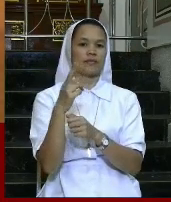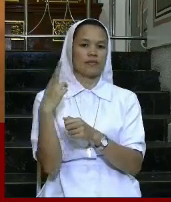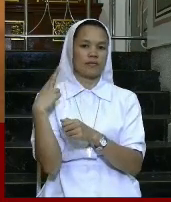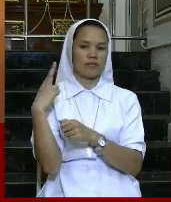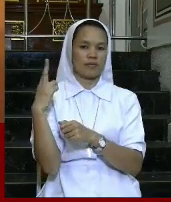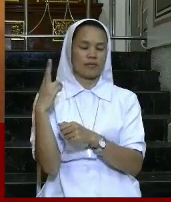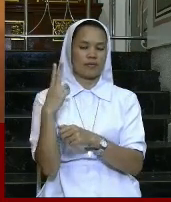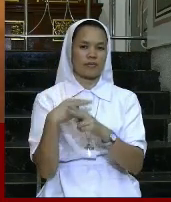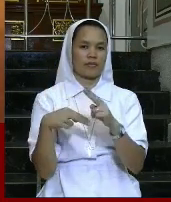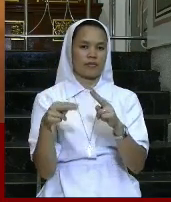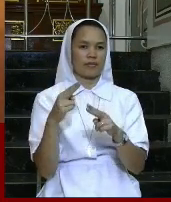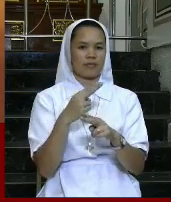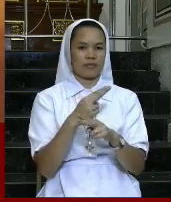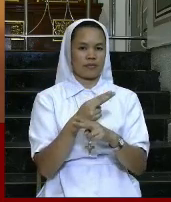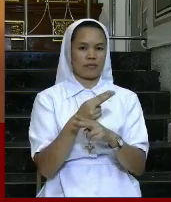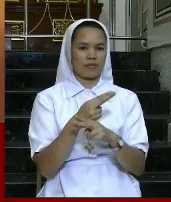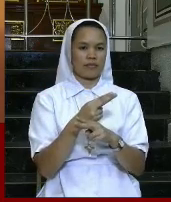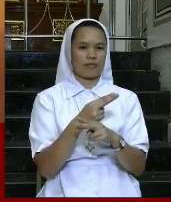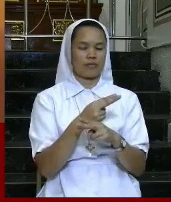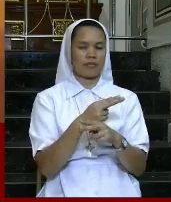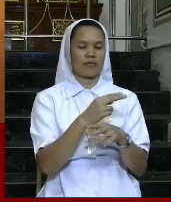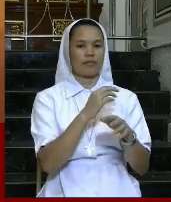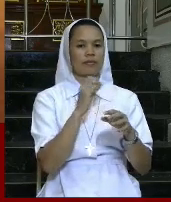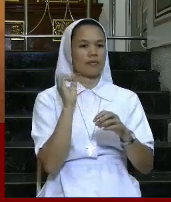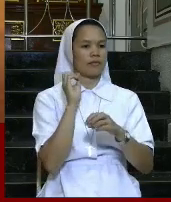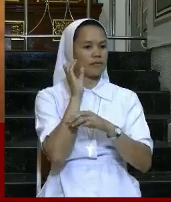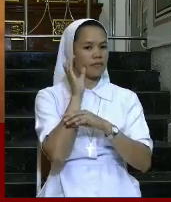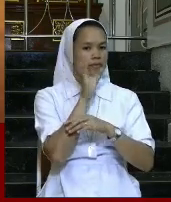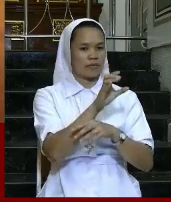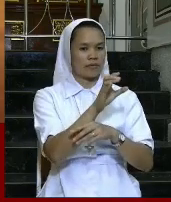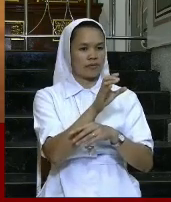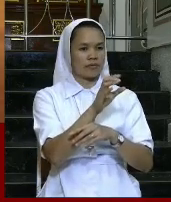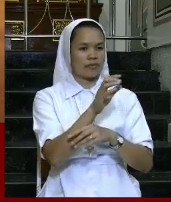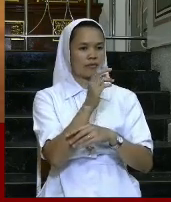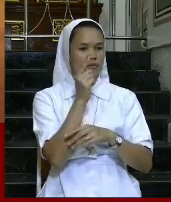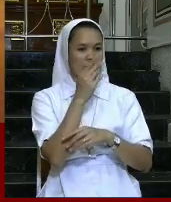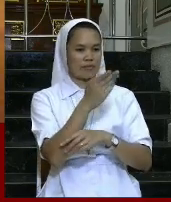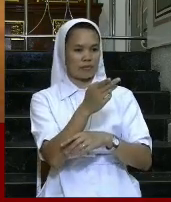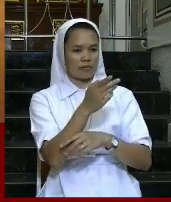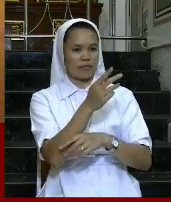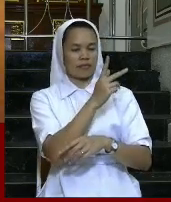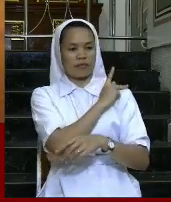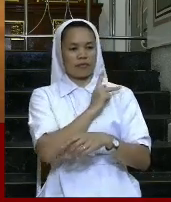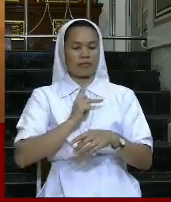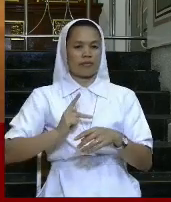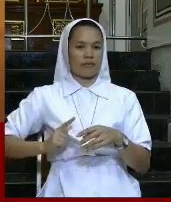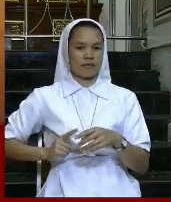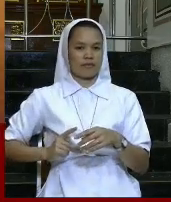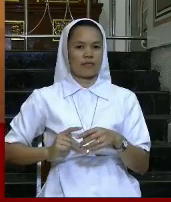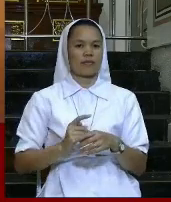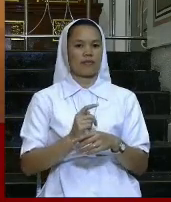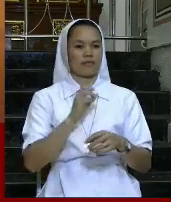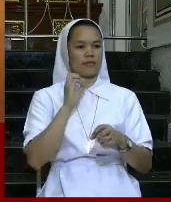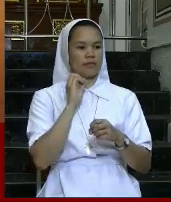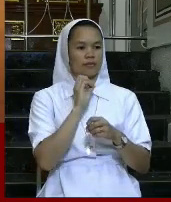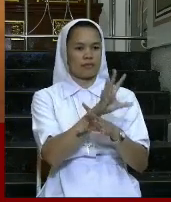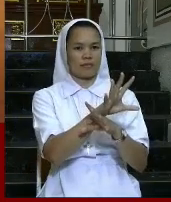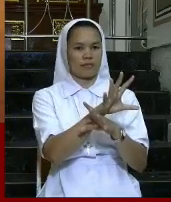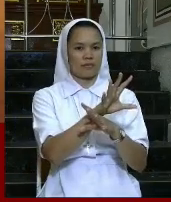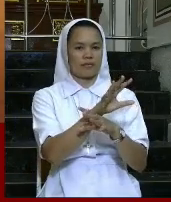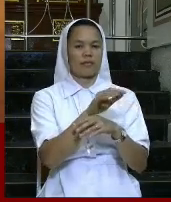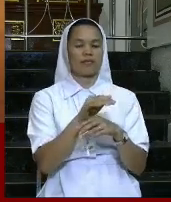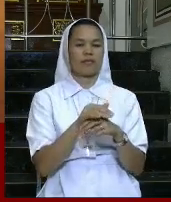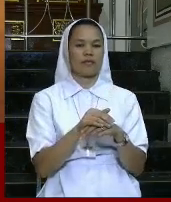and kneeling before him, they mocked him, saying, Hail, King of the Jews! They spat upon